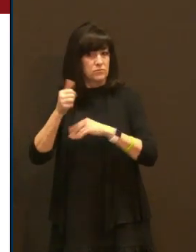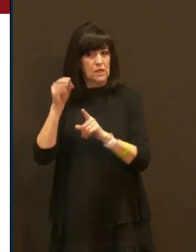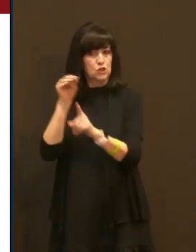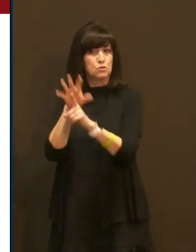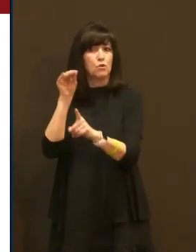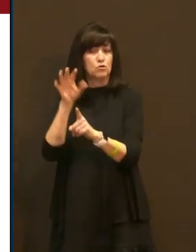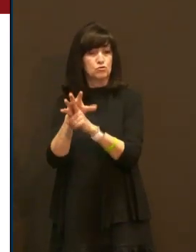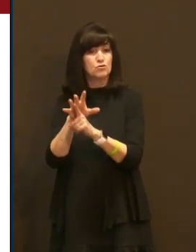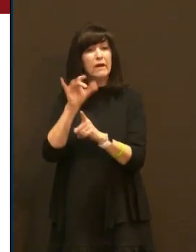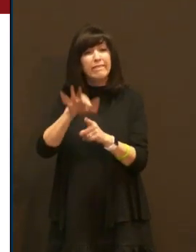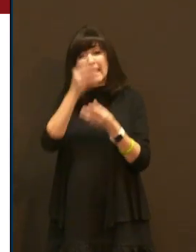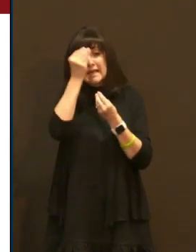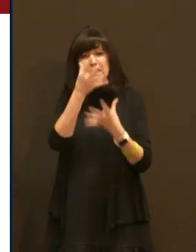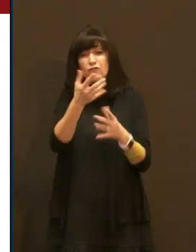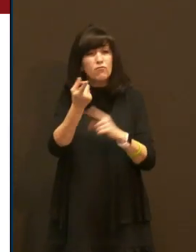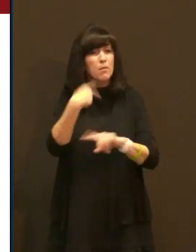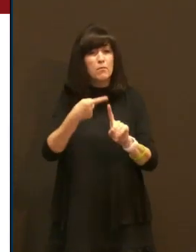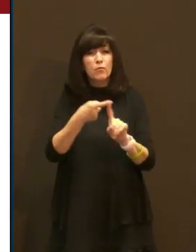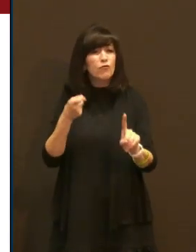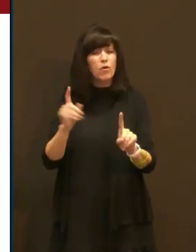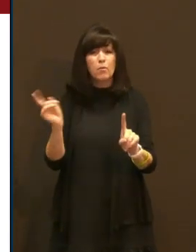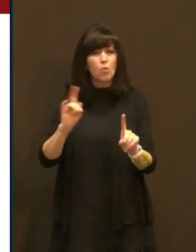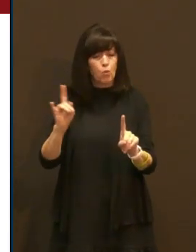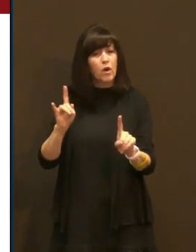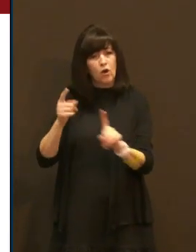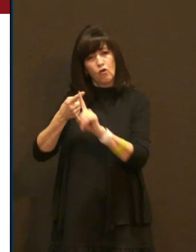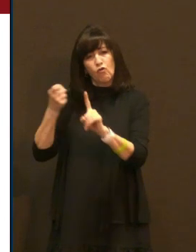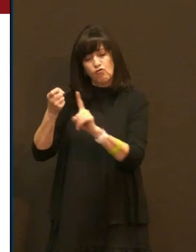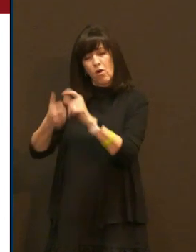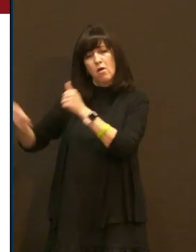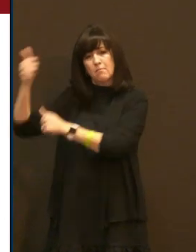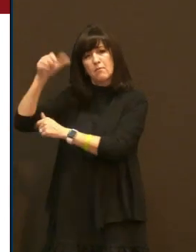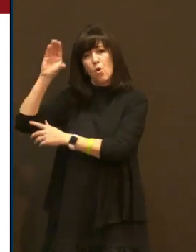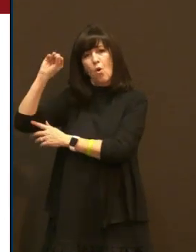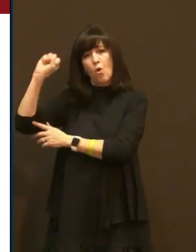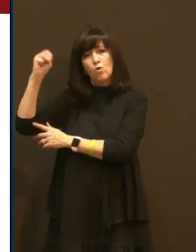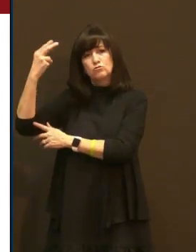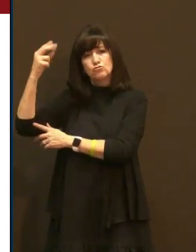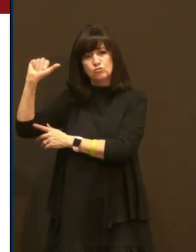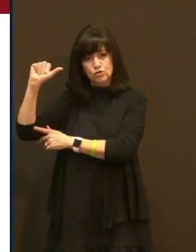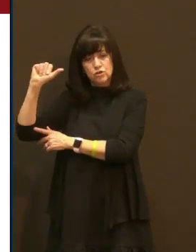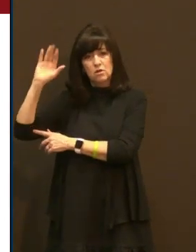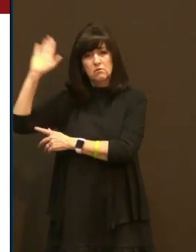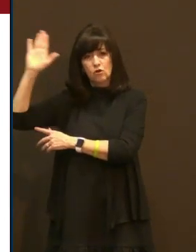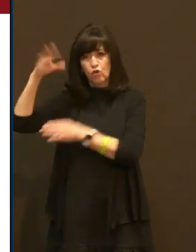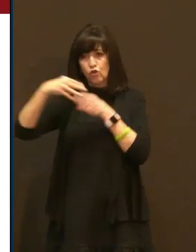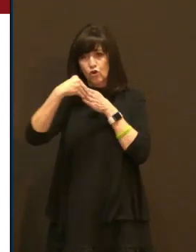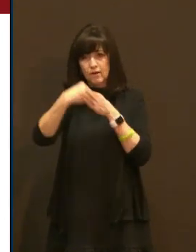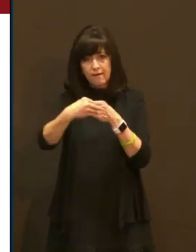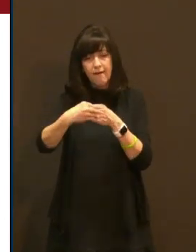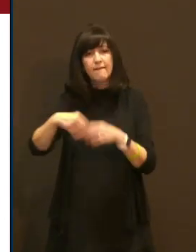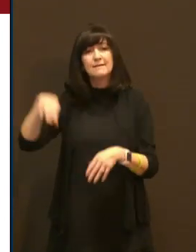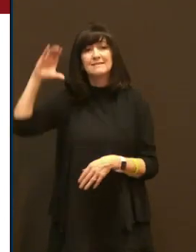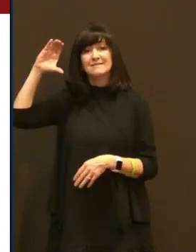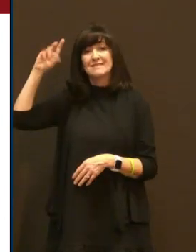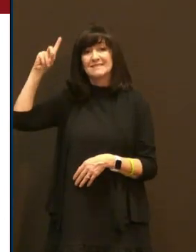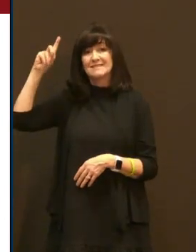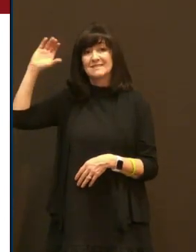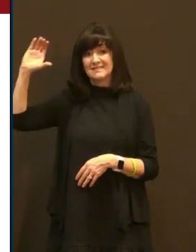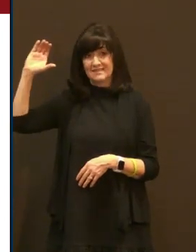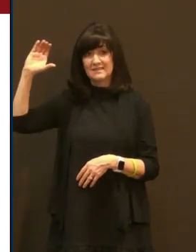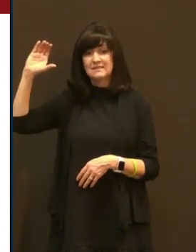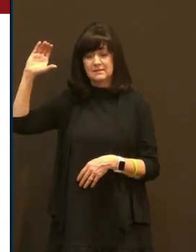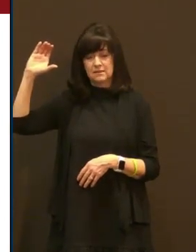CDC and OSHA guidance. We actually did not find